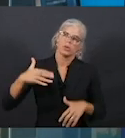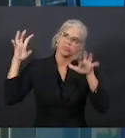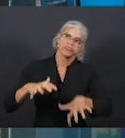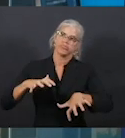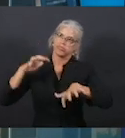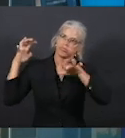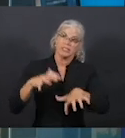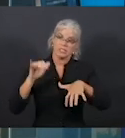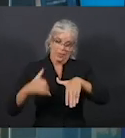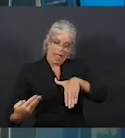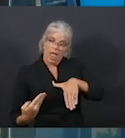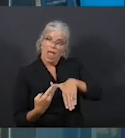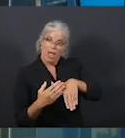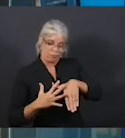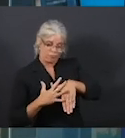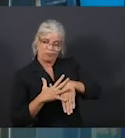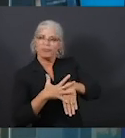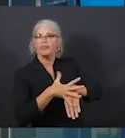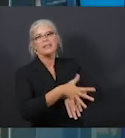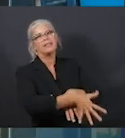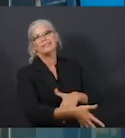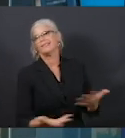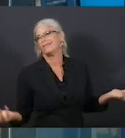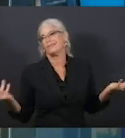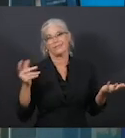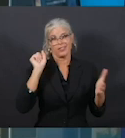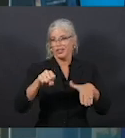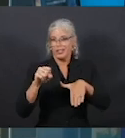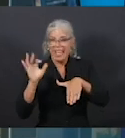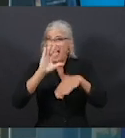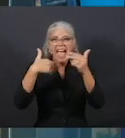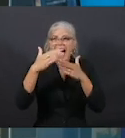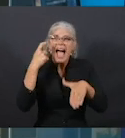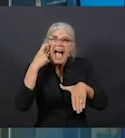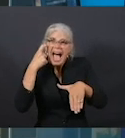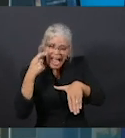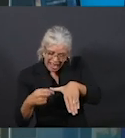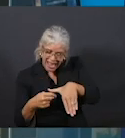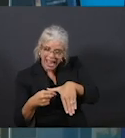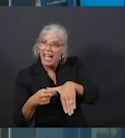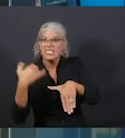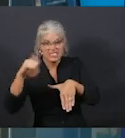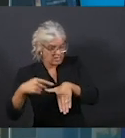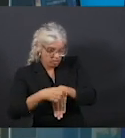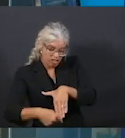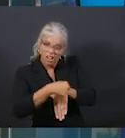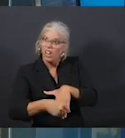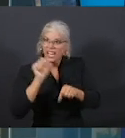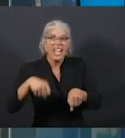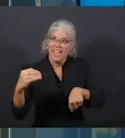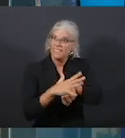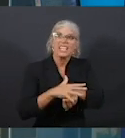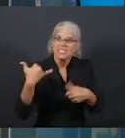track goes, you could be, 100 miles away from the eye of the storm, and in fact, you'll probably see if it's in